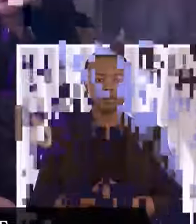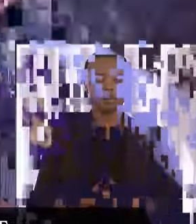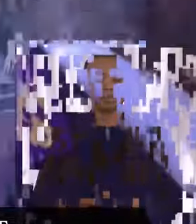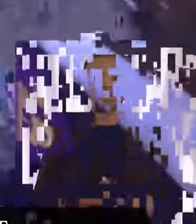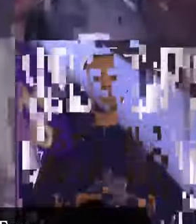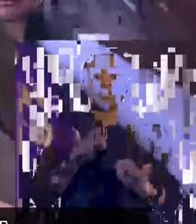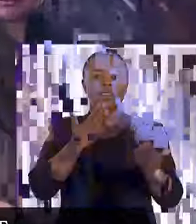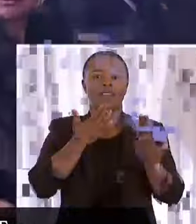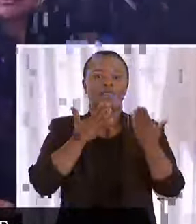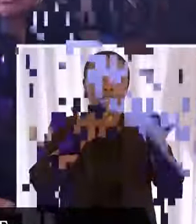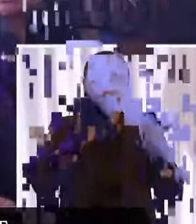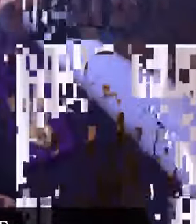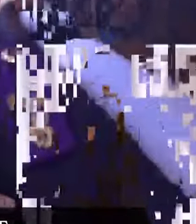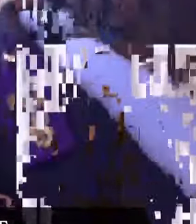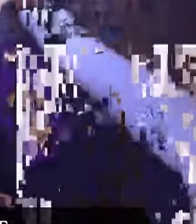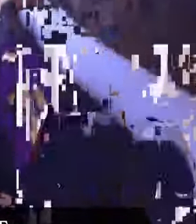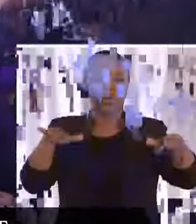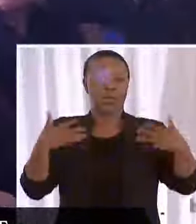Thank you so much,